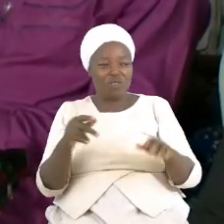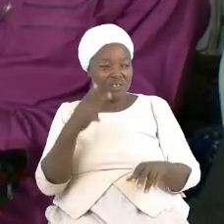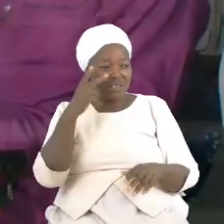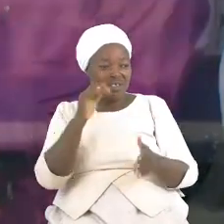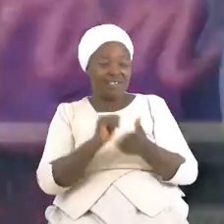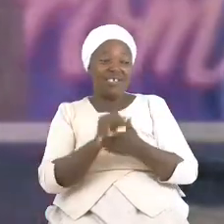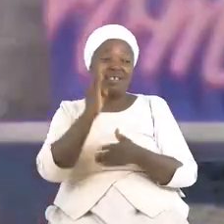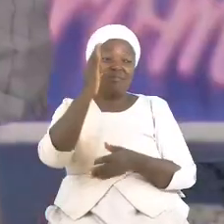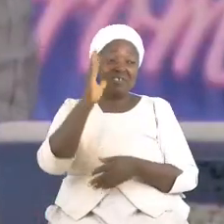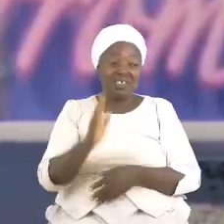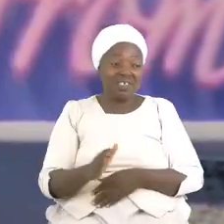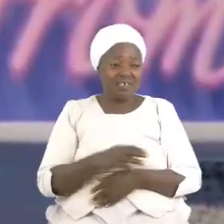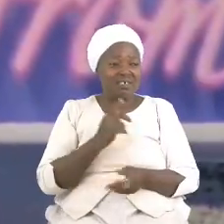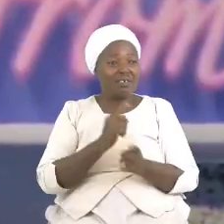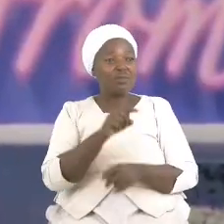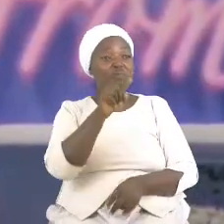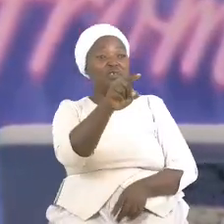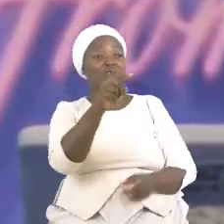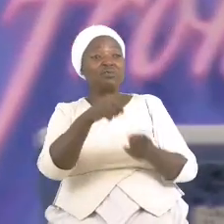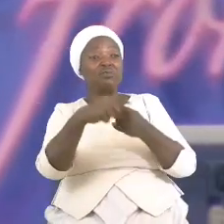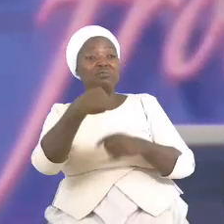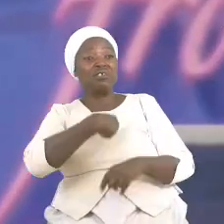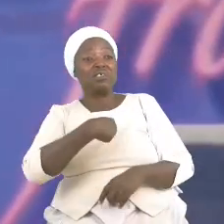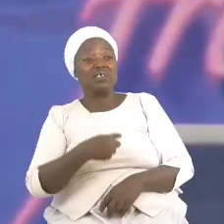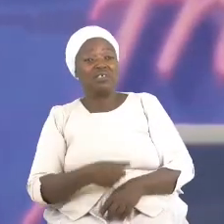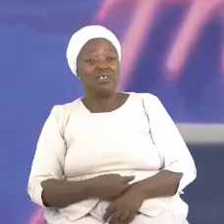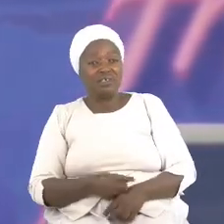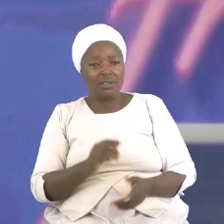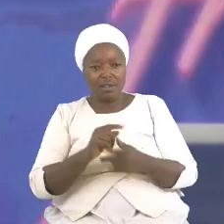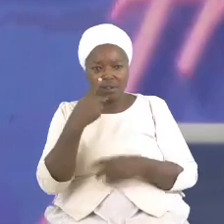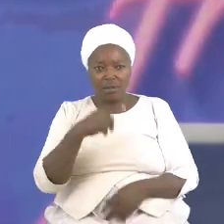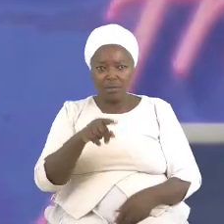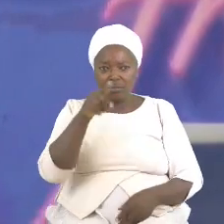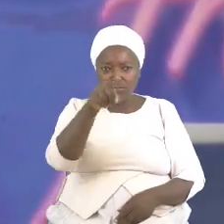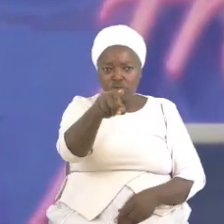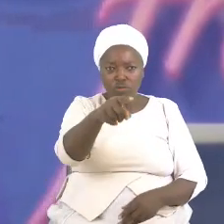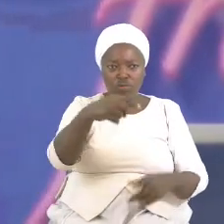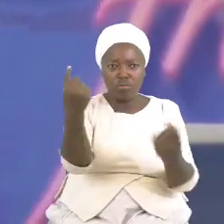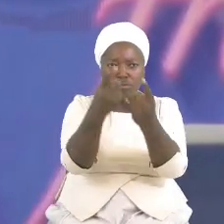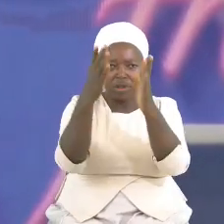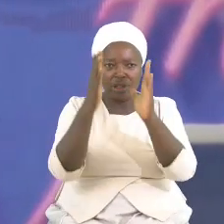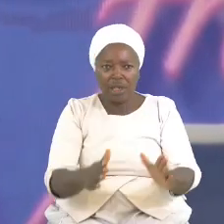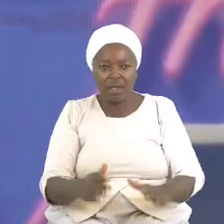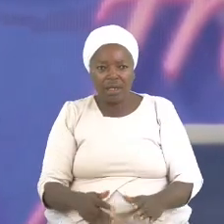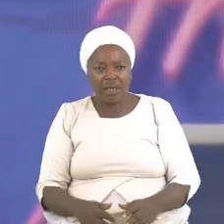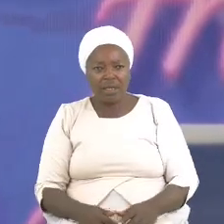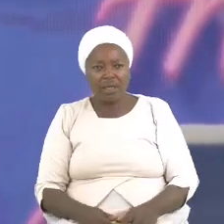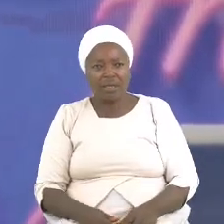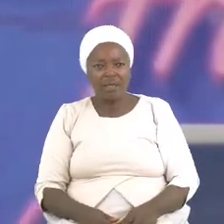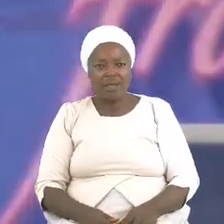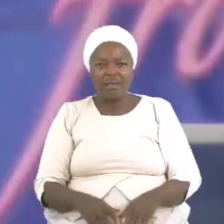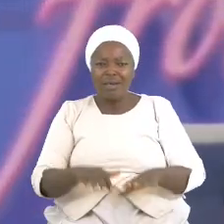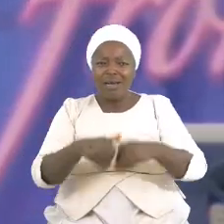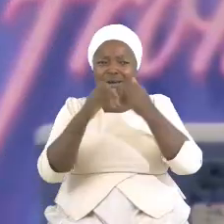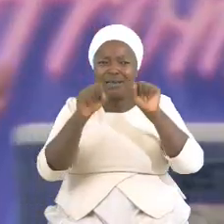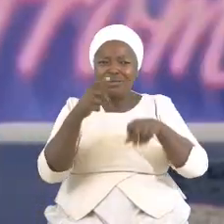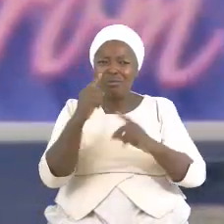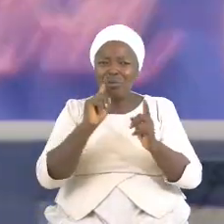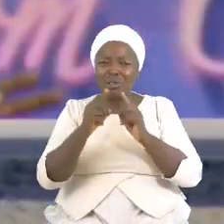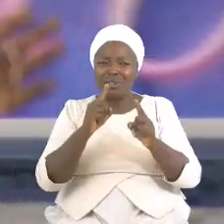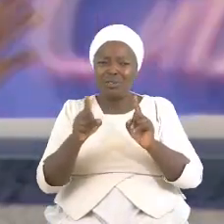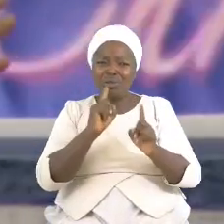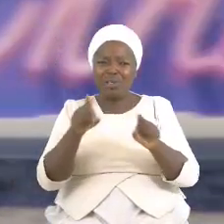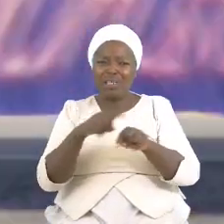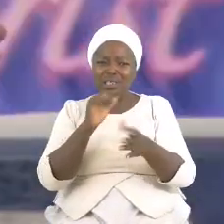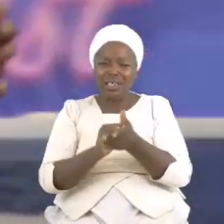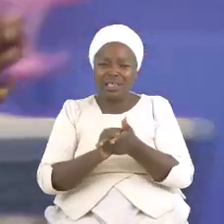pointed at my direction. He said, sinner. How can he talk like that? I've never found a preacher,